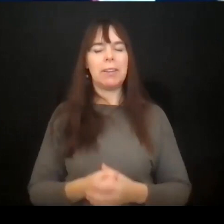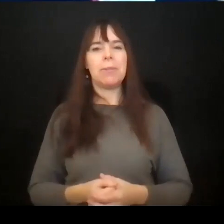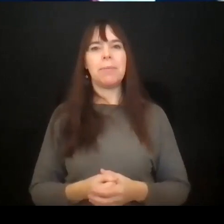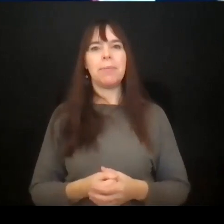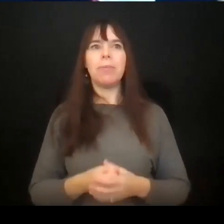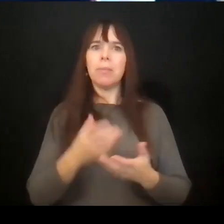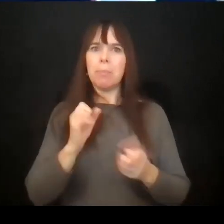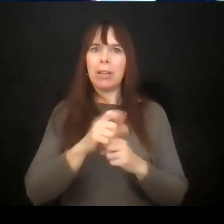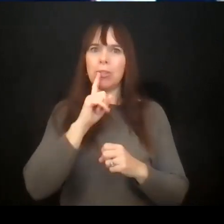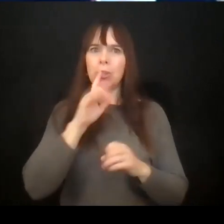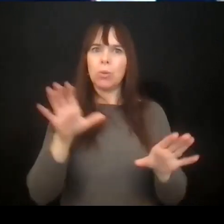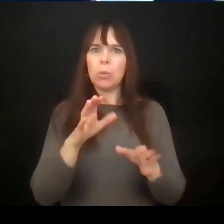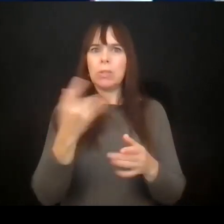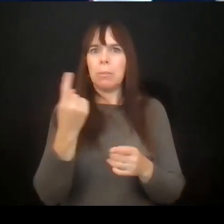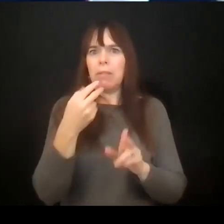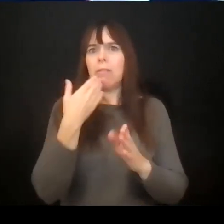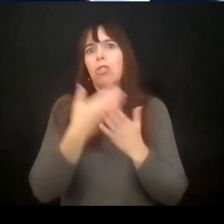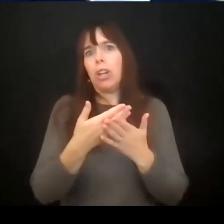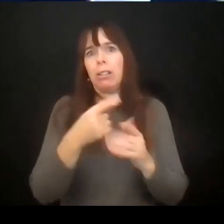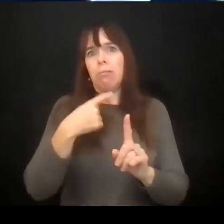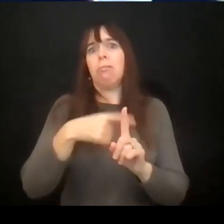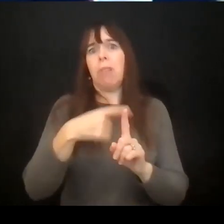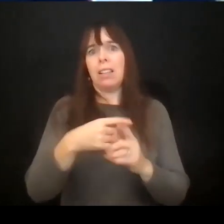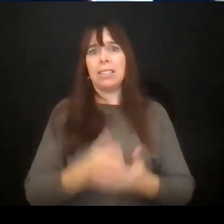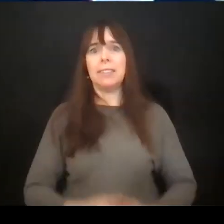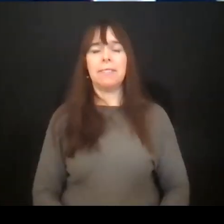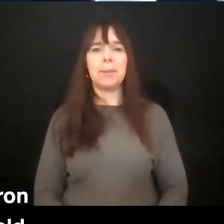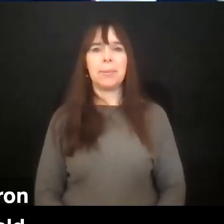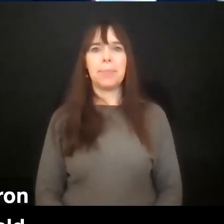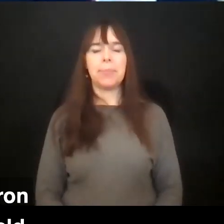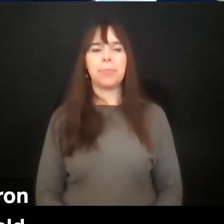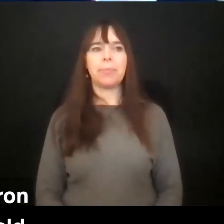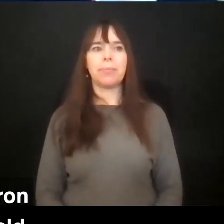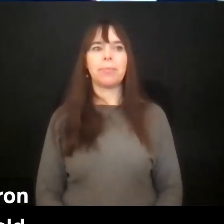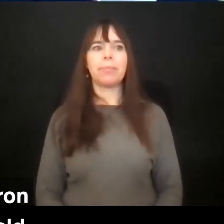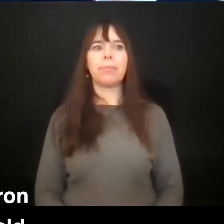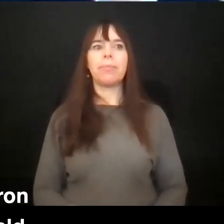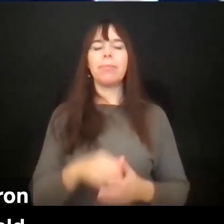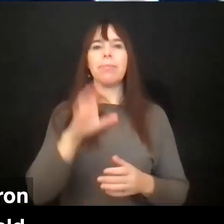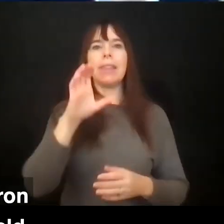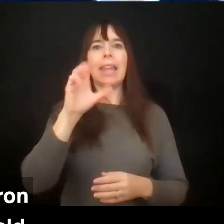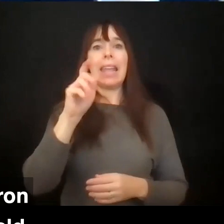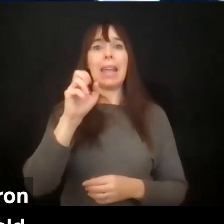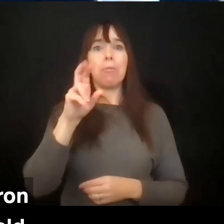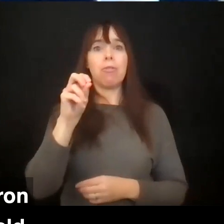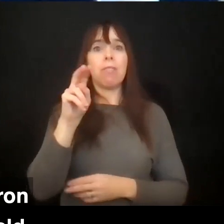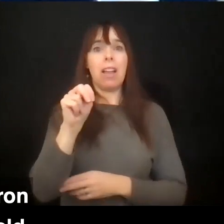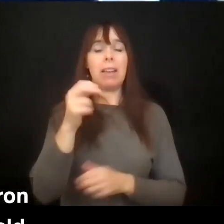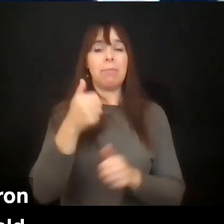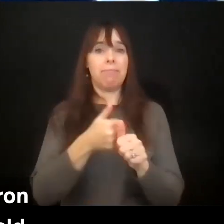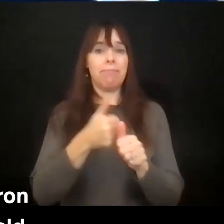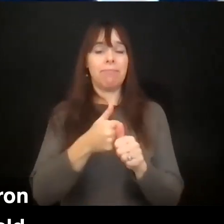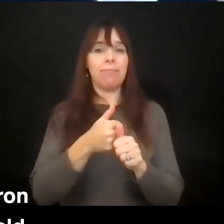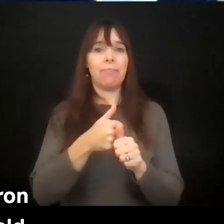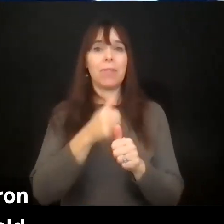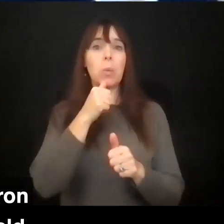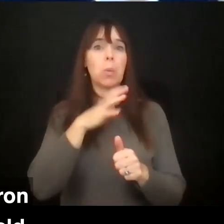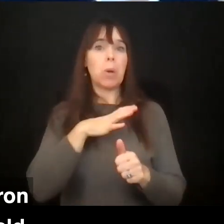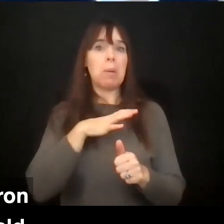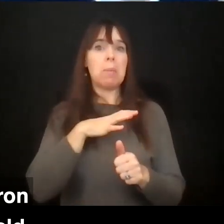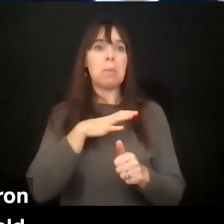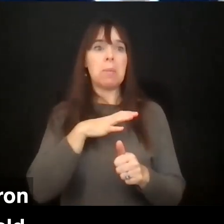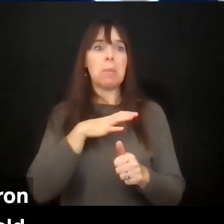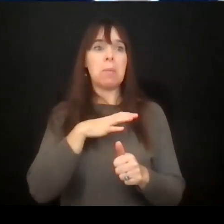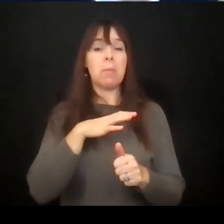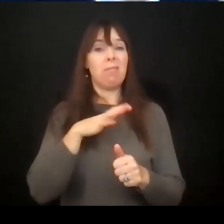Do good things. New slide shows a sepia-toned photograph, 1874. Julia Margaret Cameron was about 48